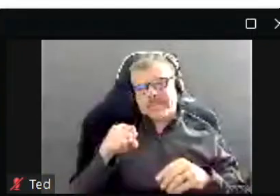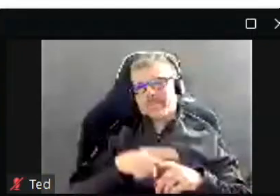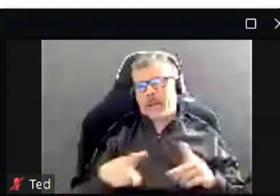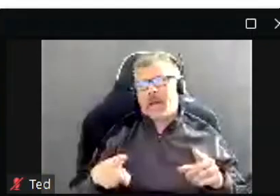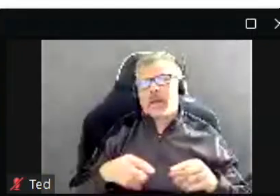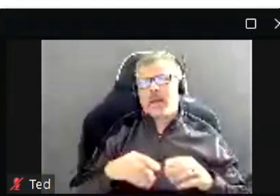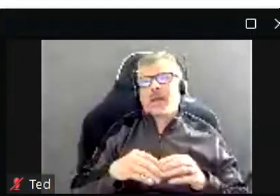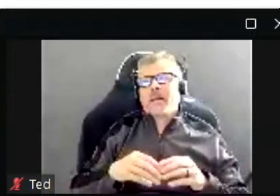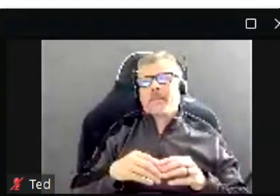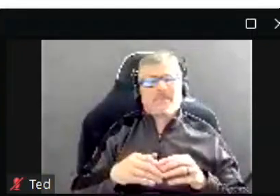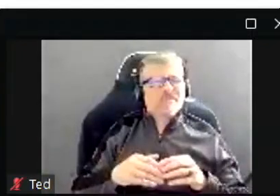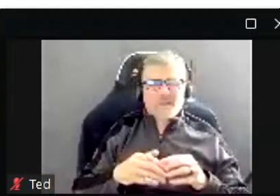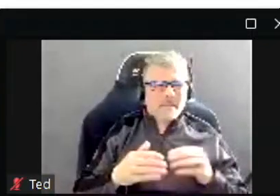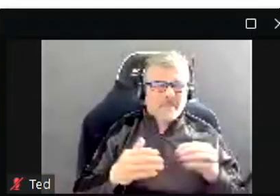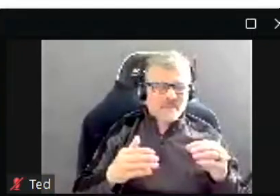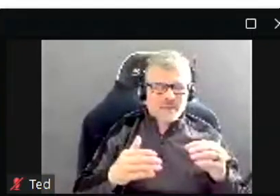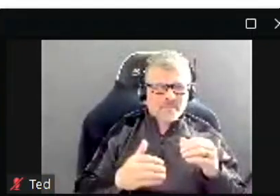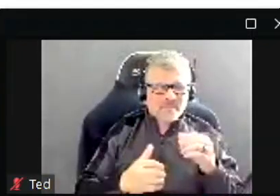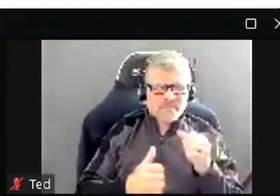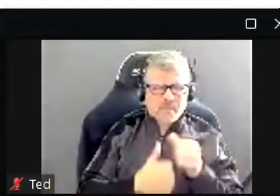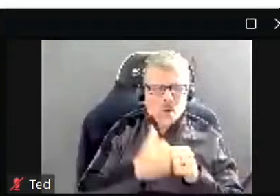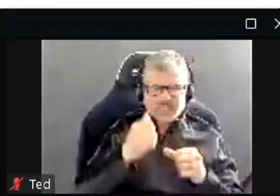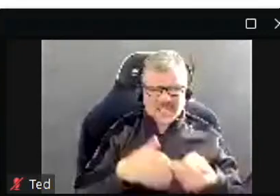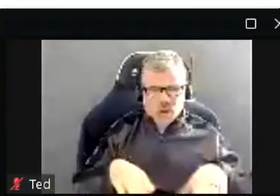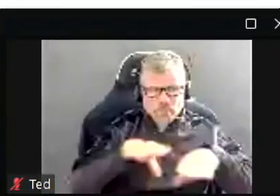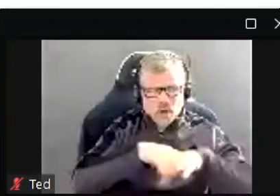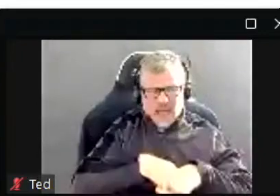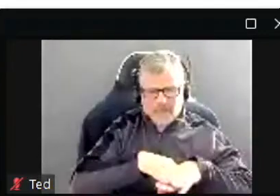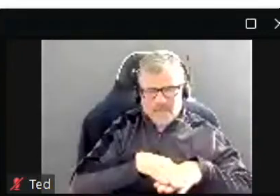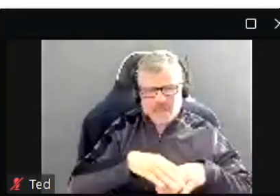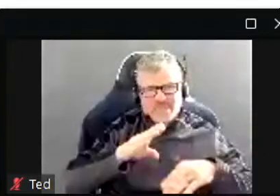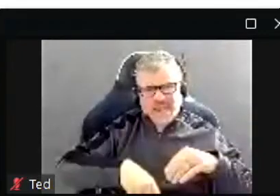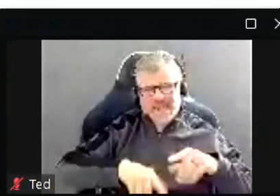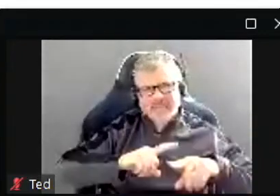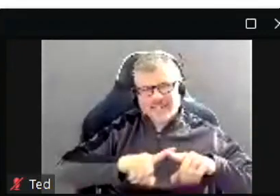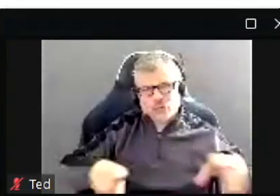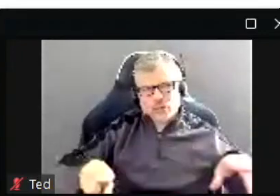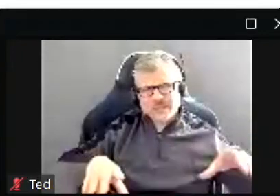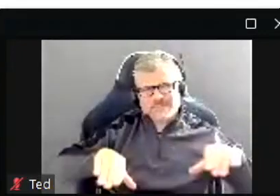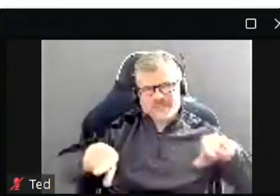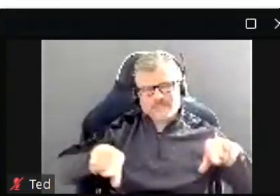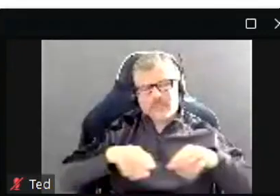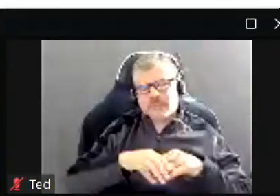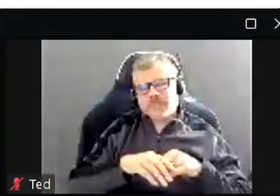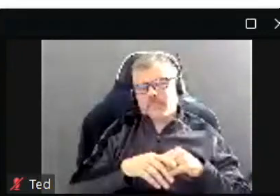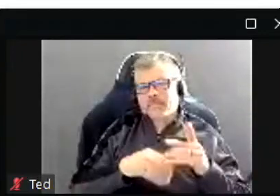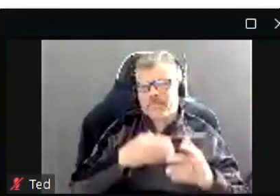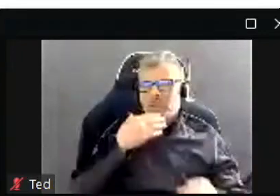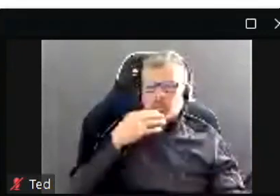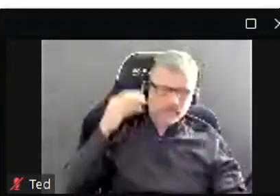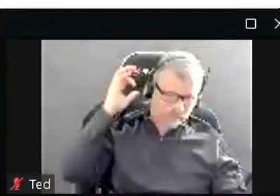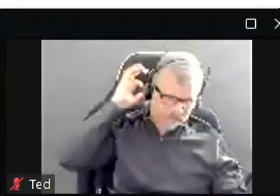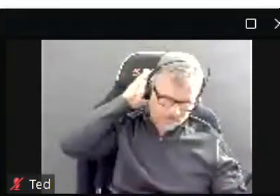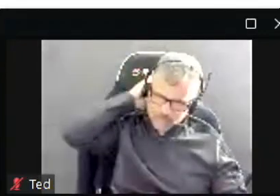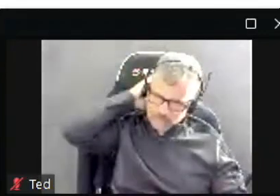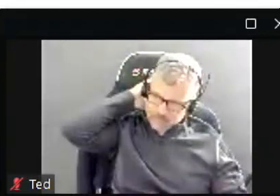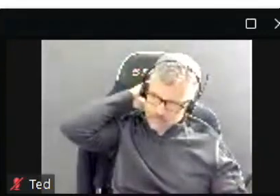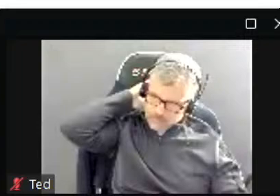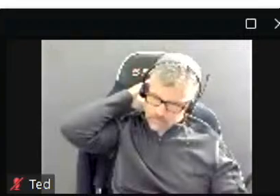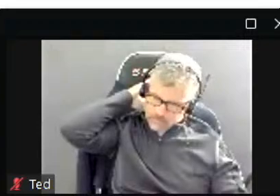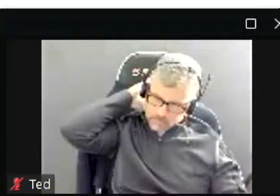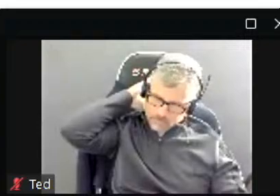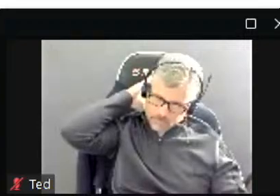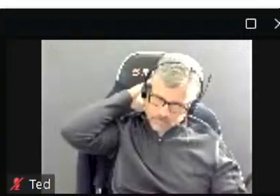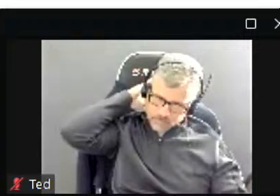the same than they're different was also worth sharing. Thank you. Okay, great. Group